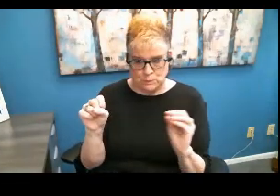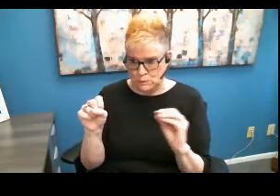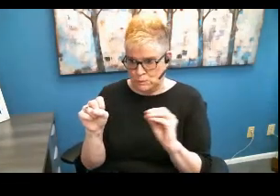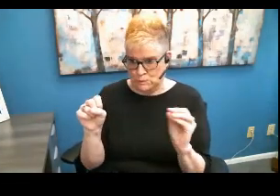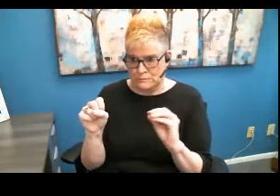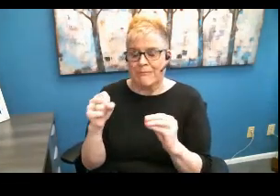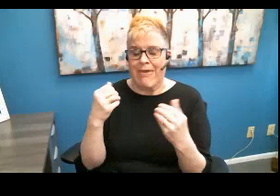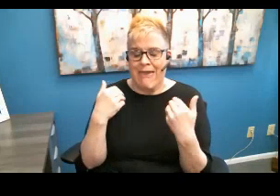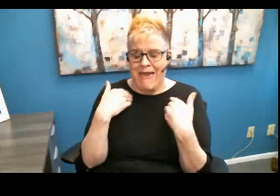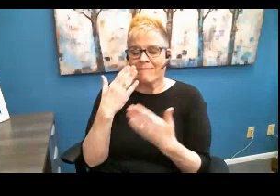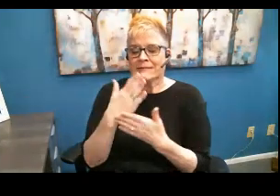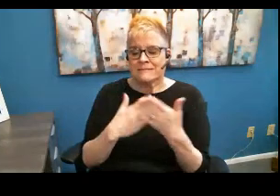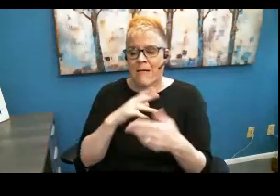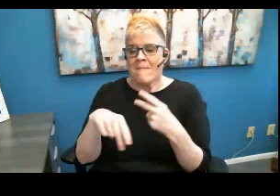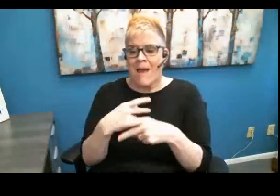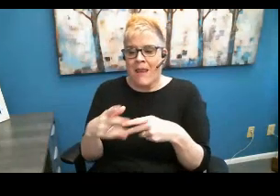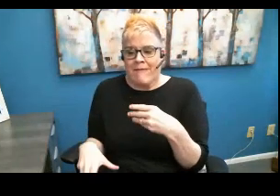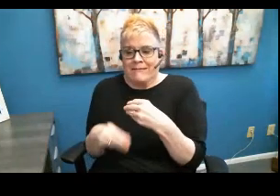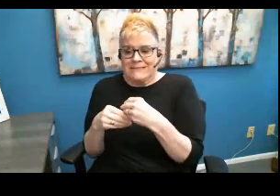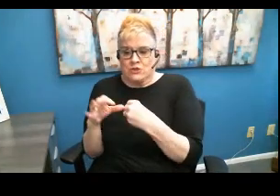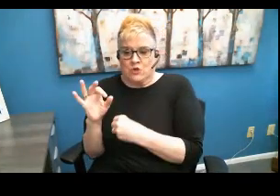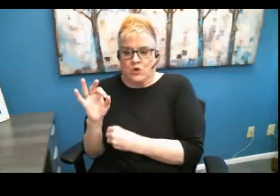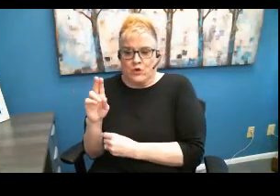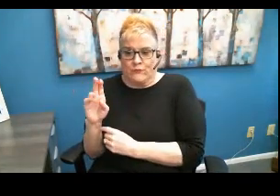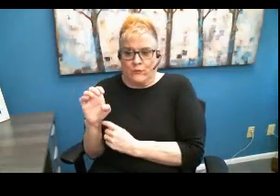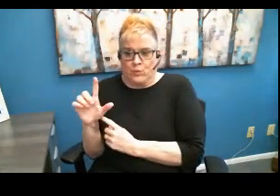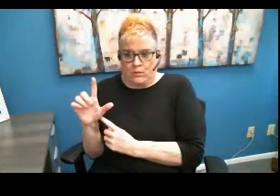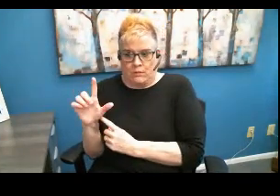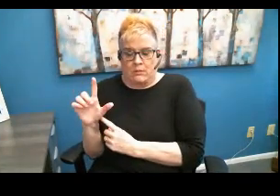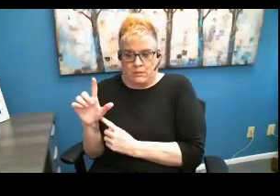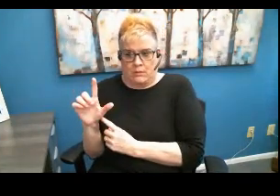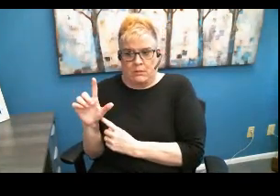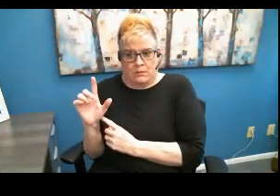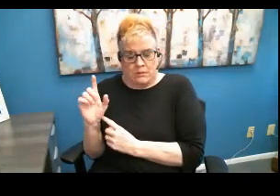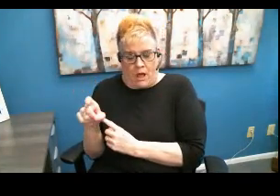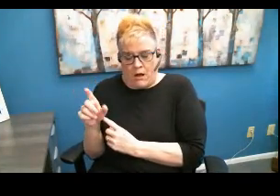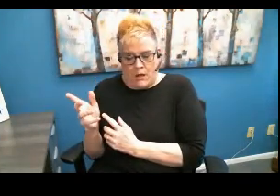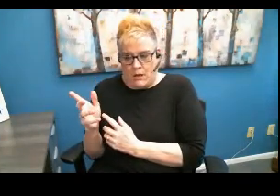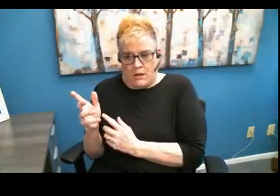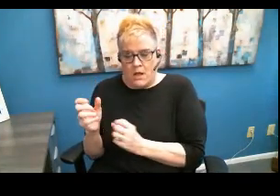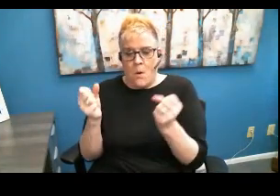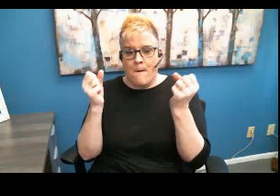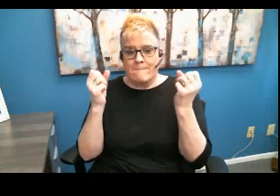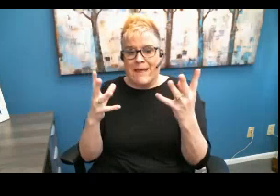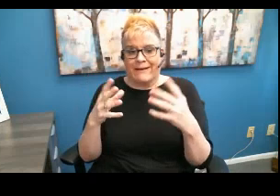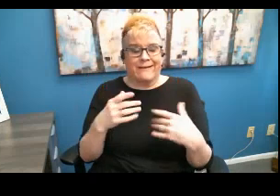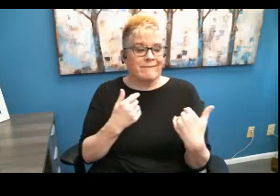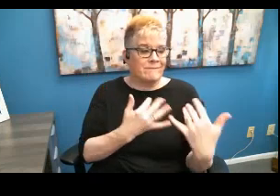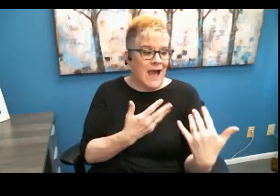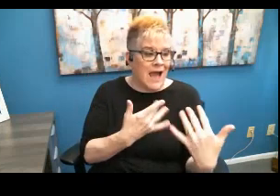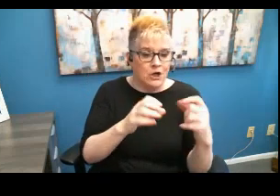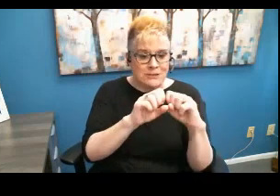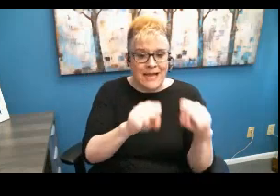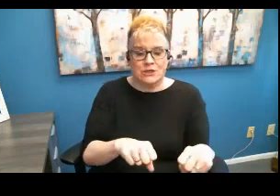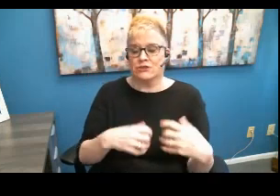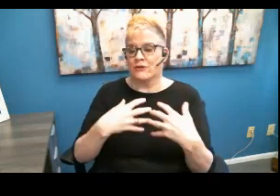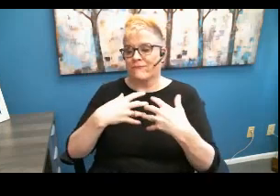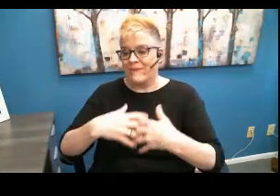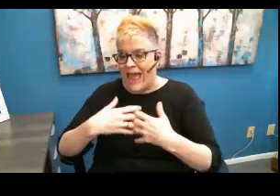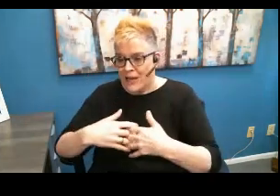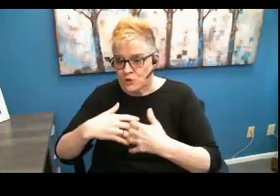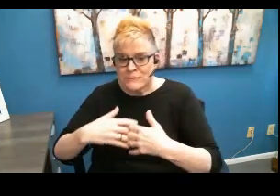of additional fuel. So remember, a lot of these folks, the fire stations, the factories, again, going through